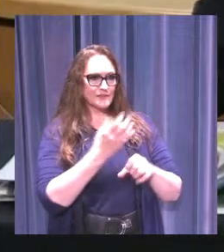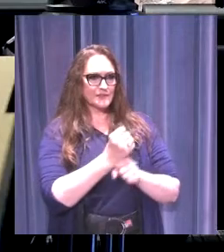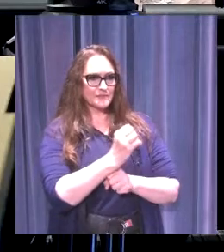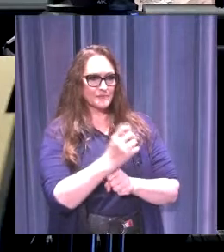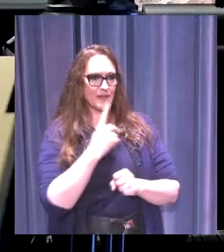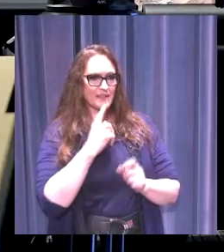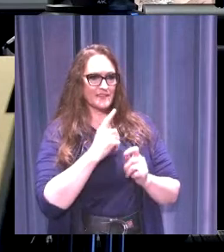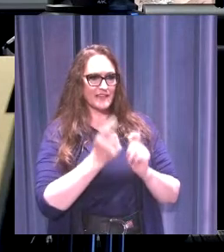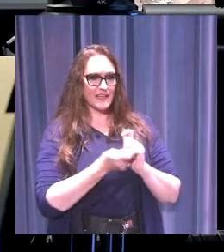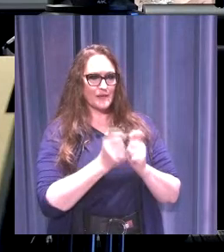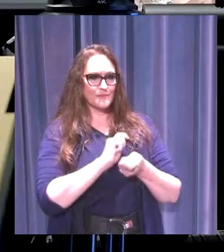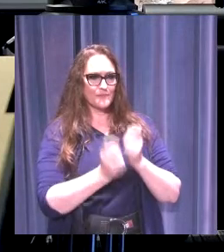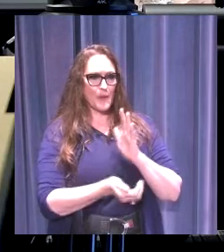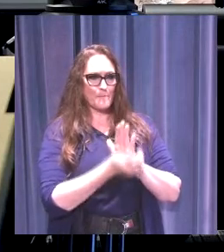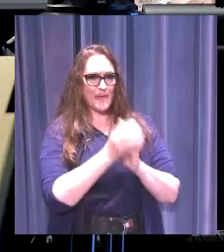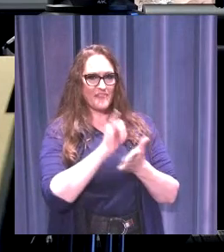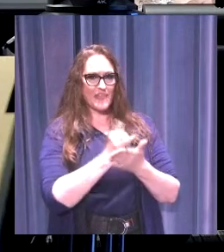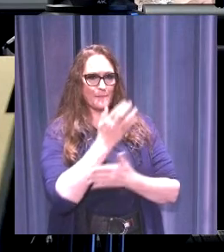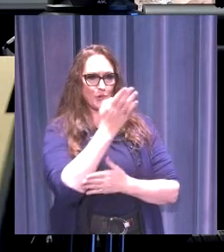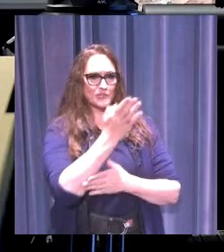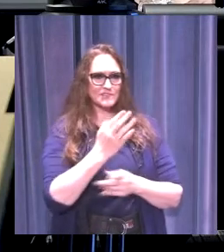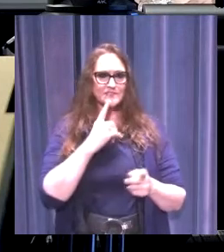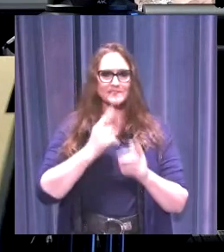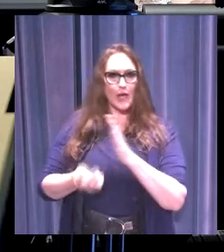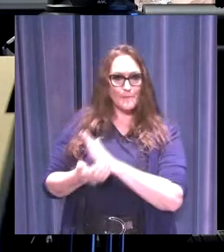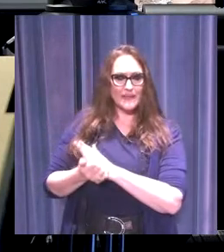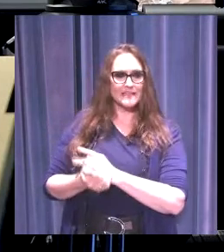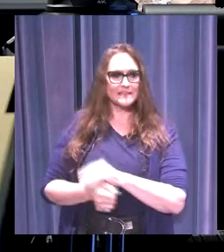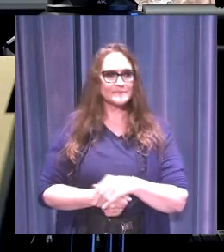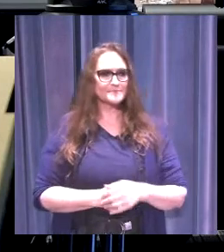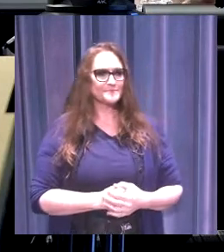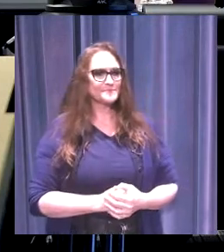it? Amend it, excuse me.